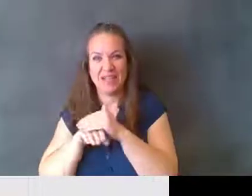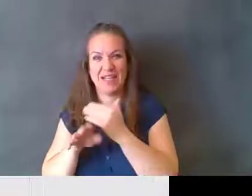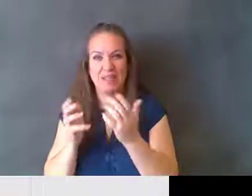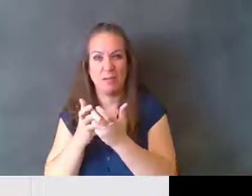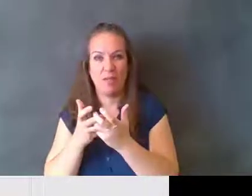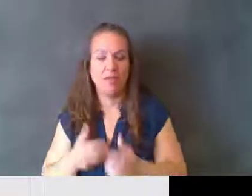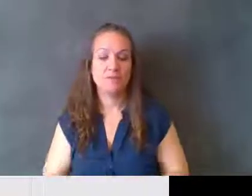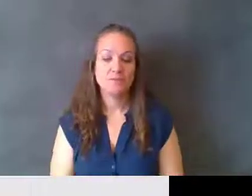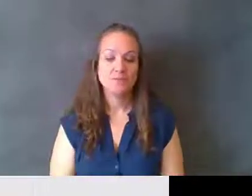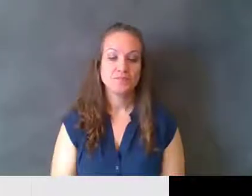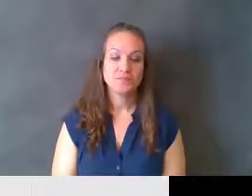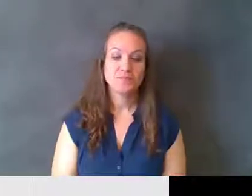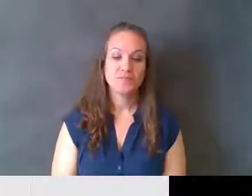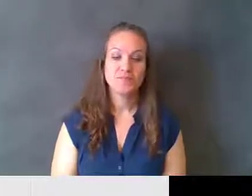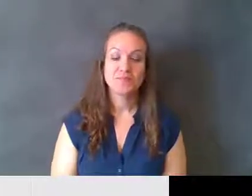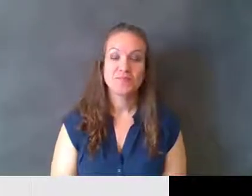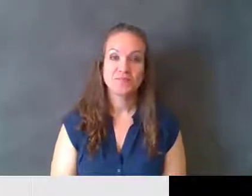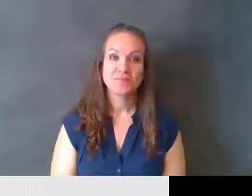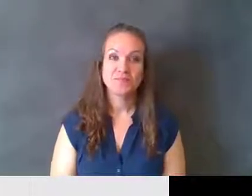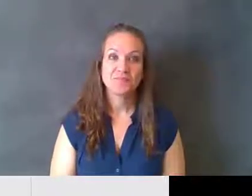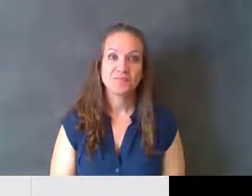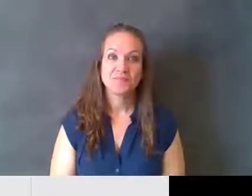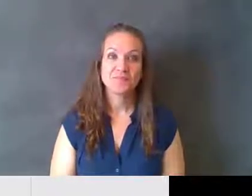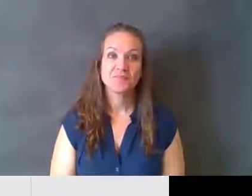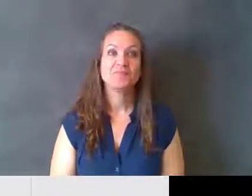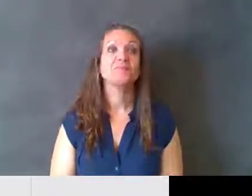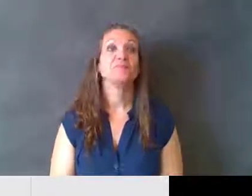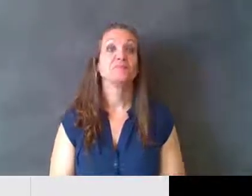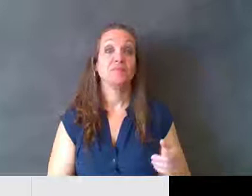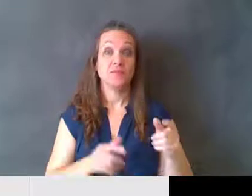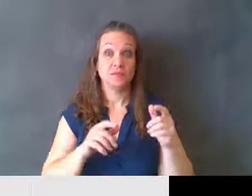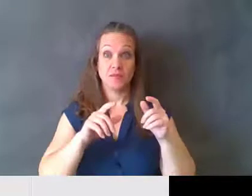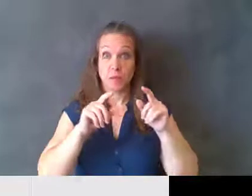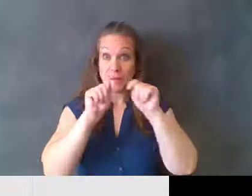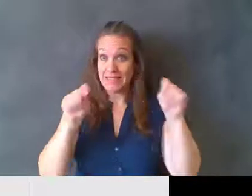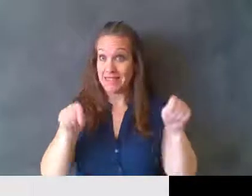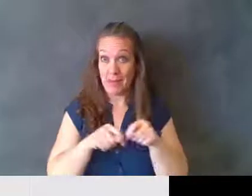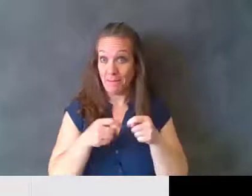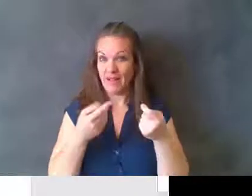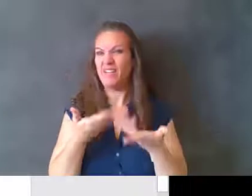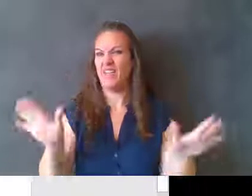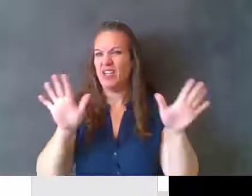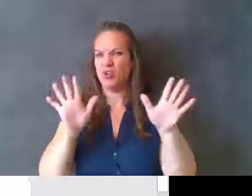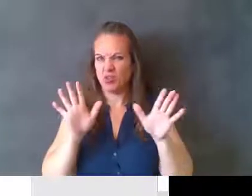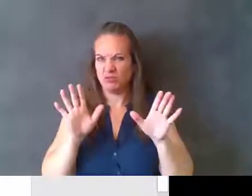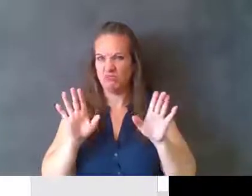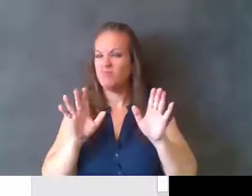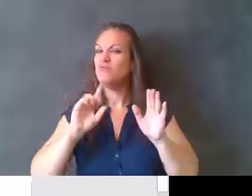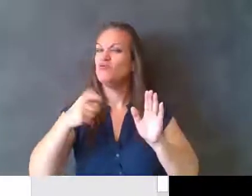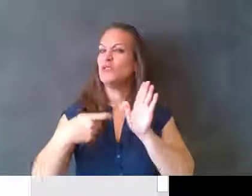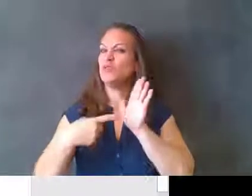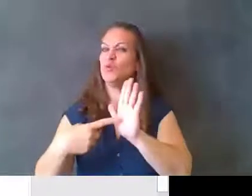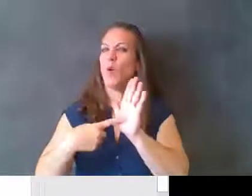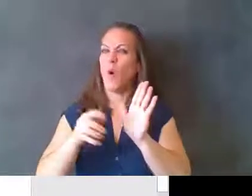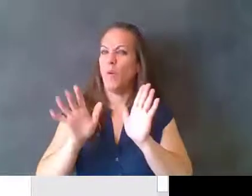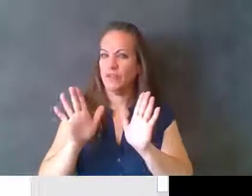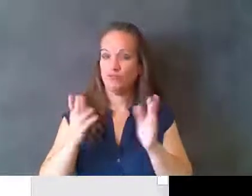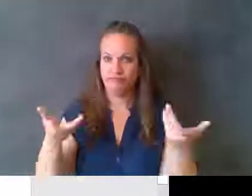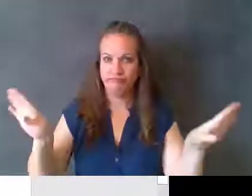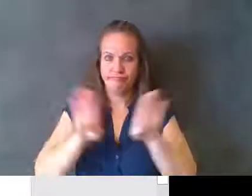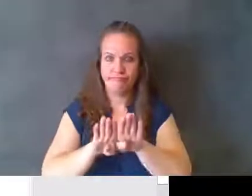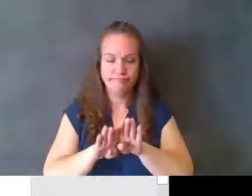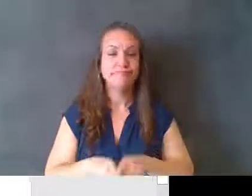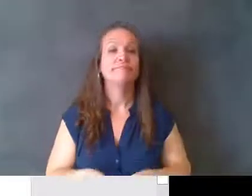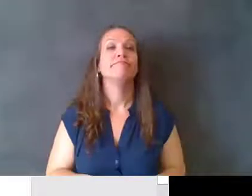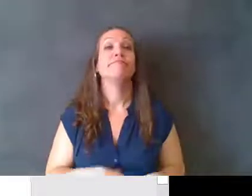So let's see, I'm going to go ahead and close out now of that accessible template sampler. So the first thing we want to look at, and we're back in my